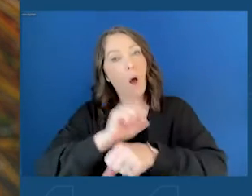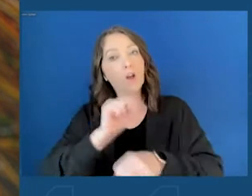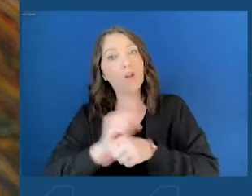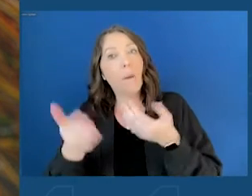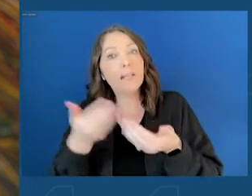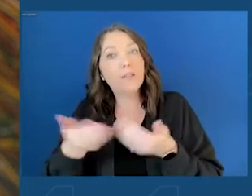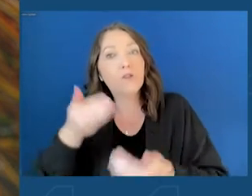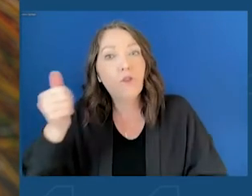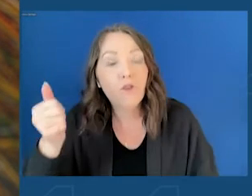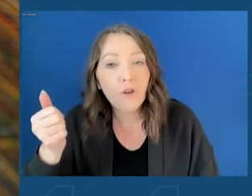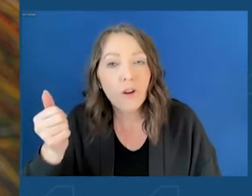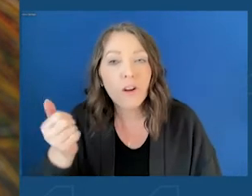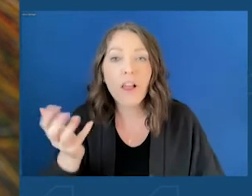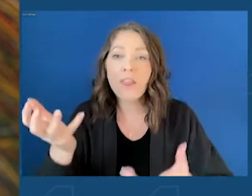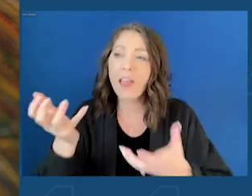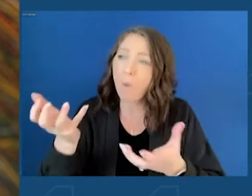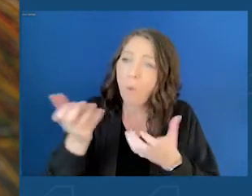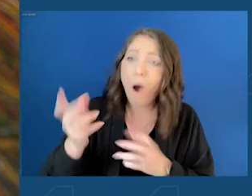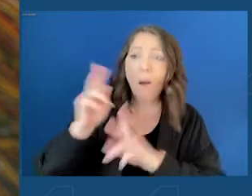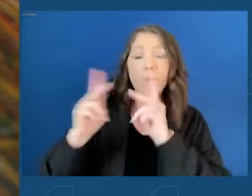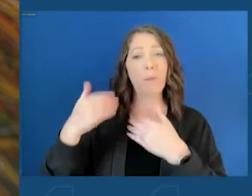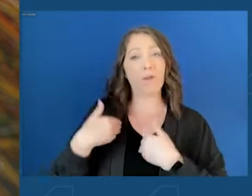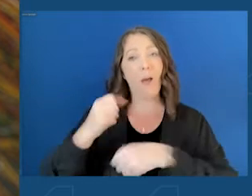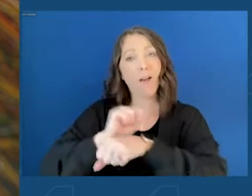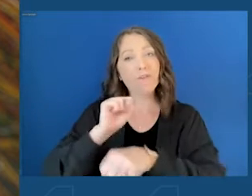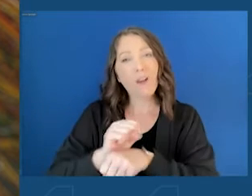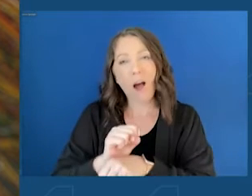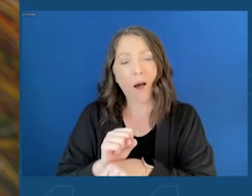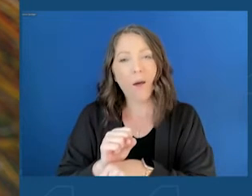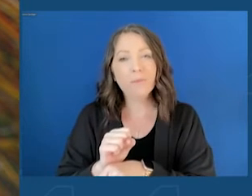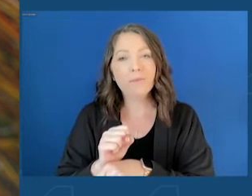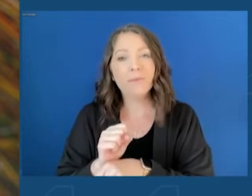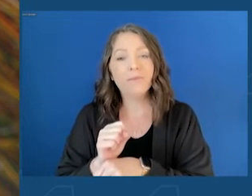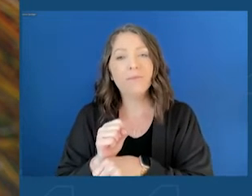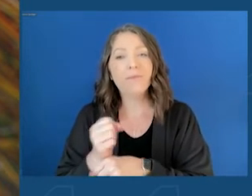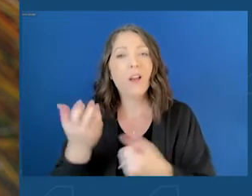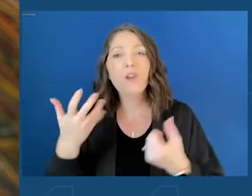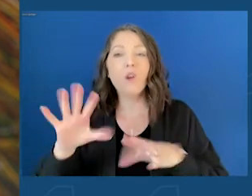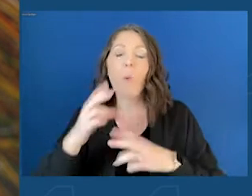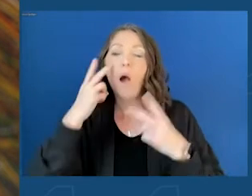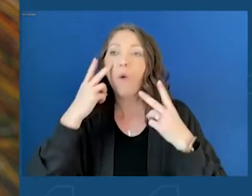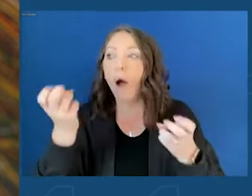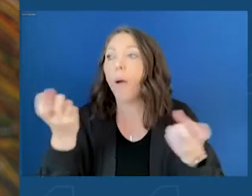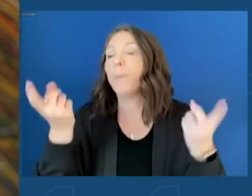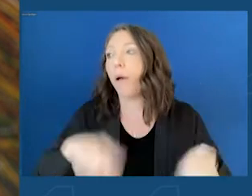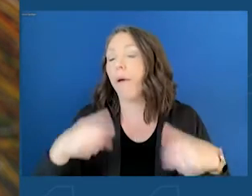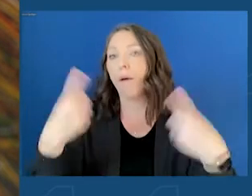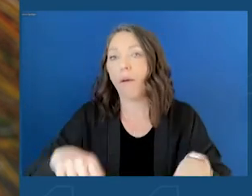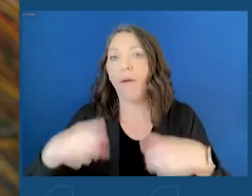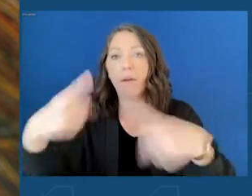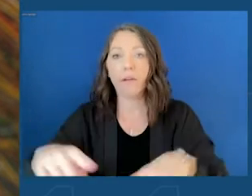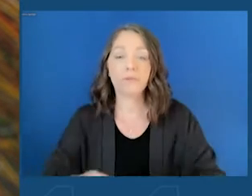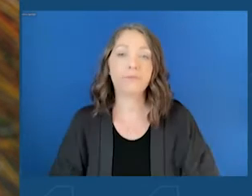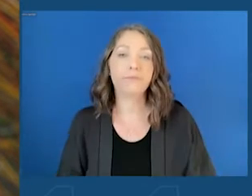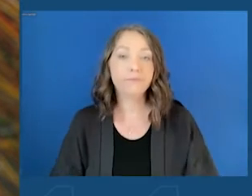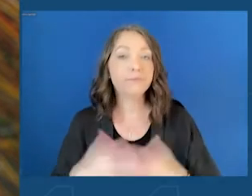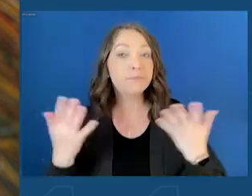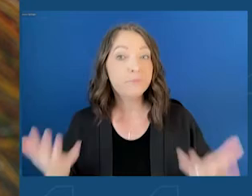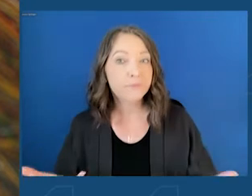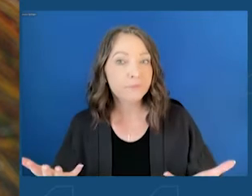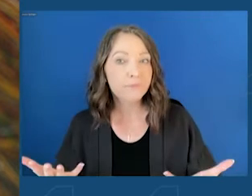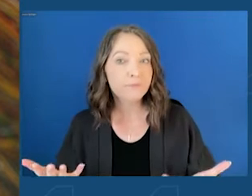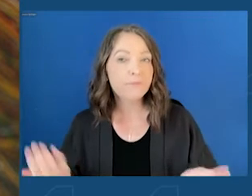want someone to have a job instead of another crime being committed. So, how